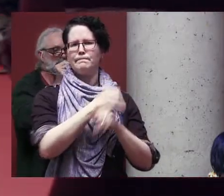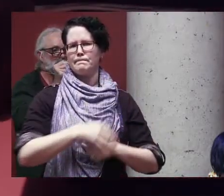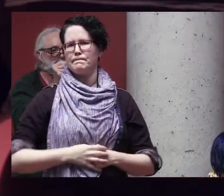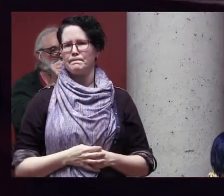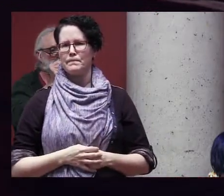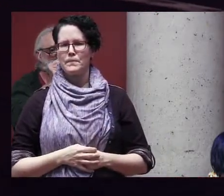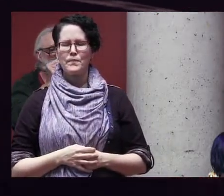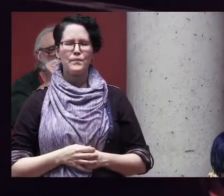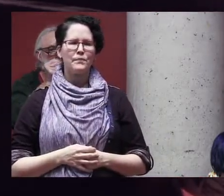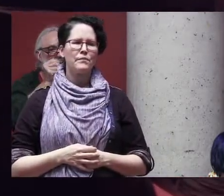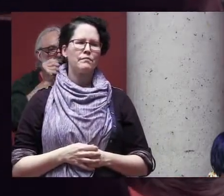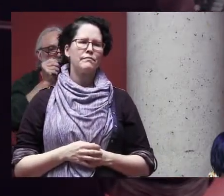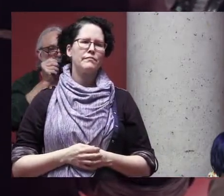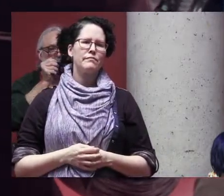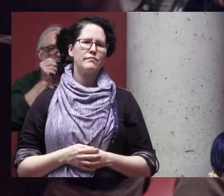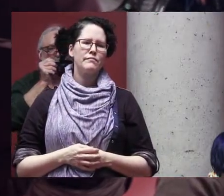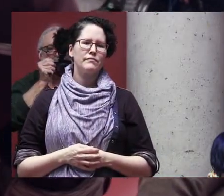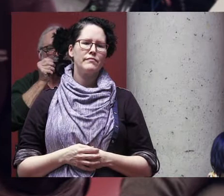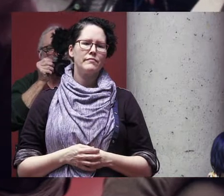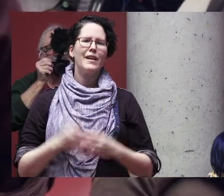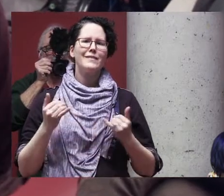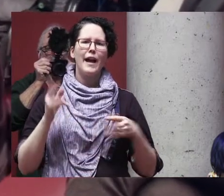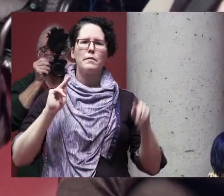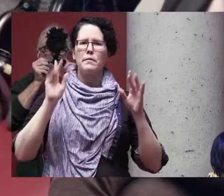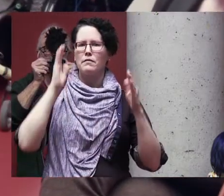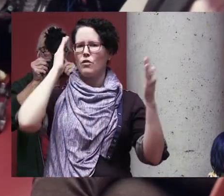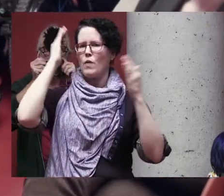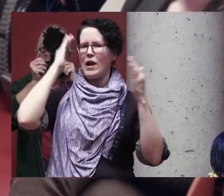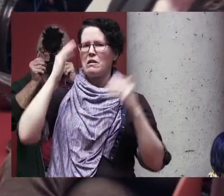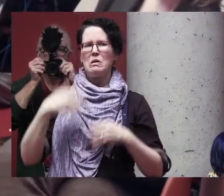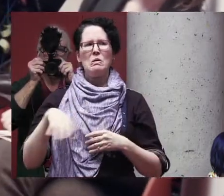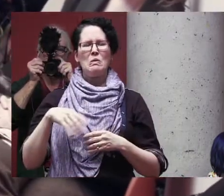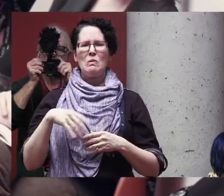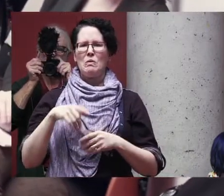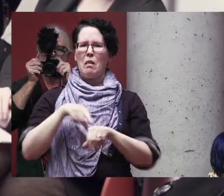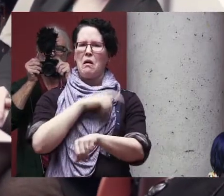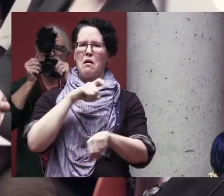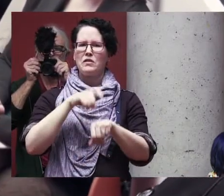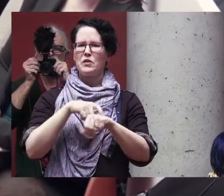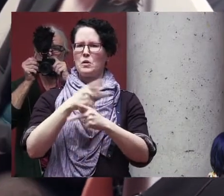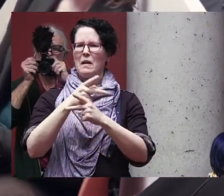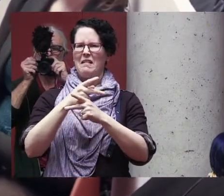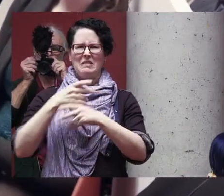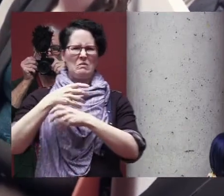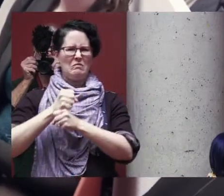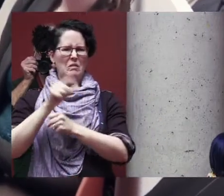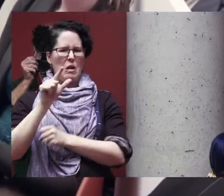People are finally becoming aware of the crisis in long-term care in Nova Scotia. There was